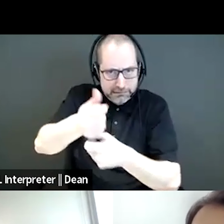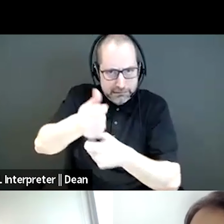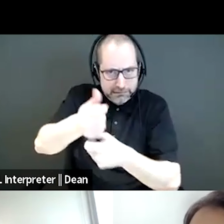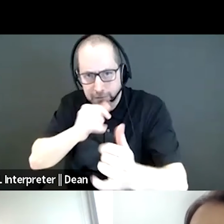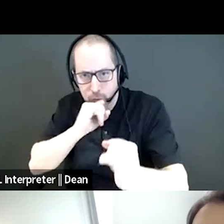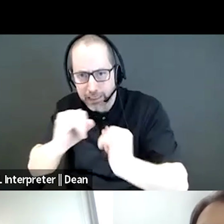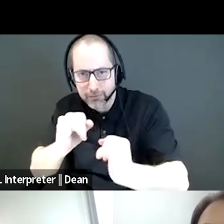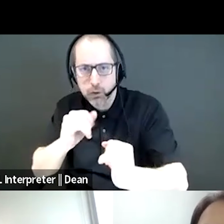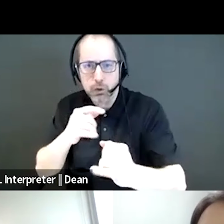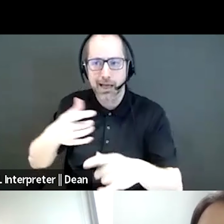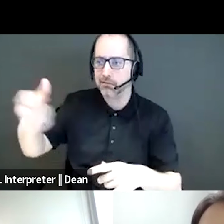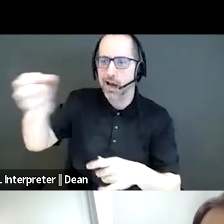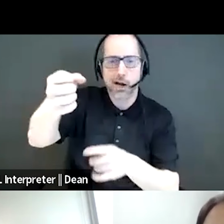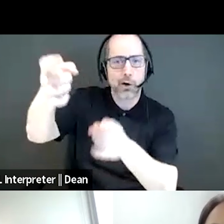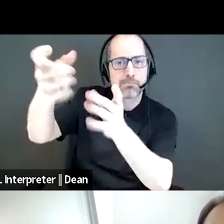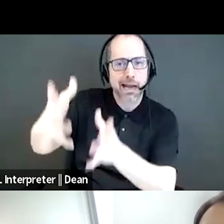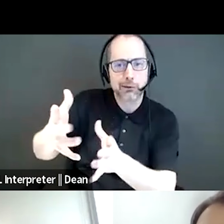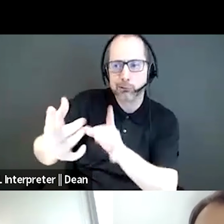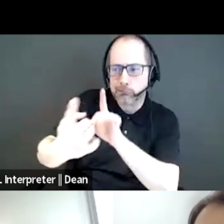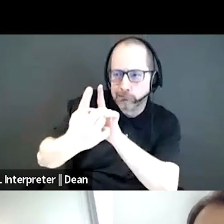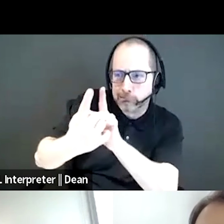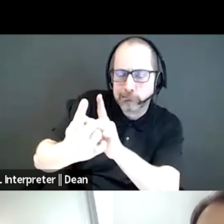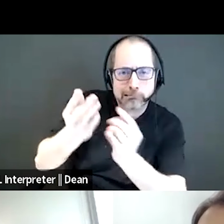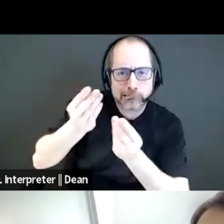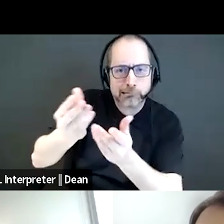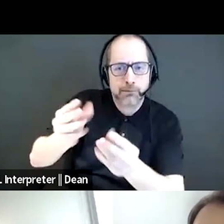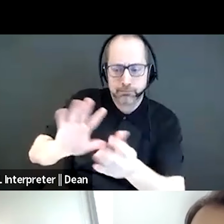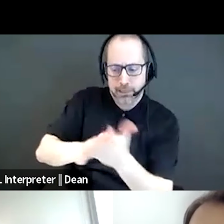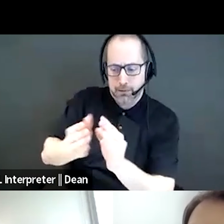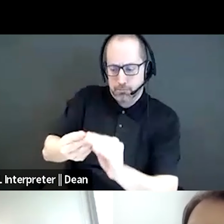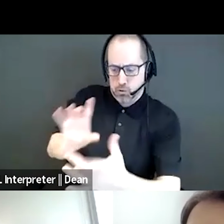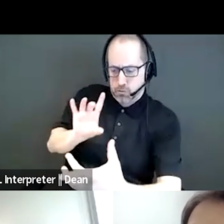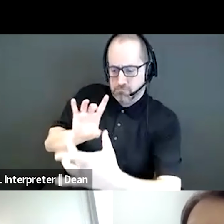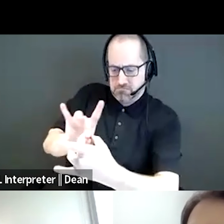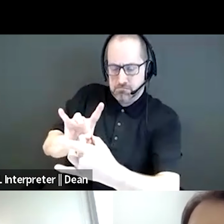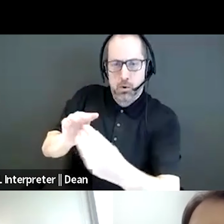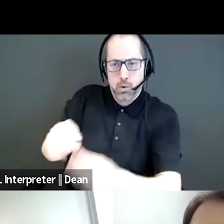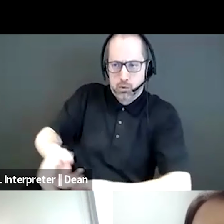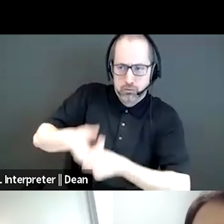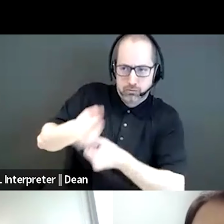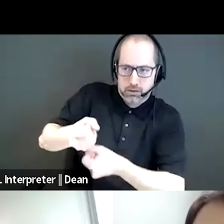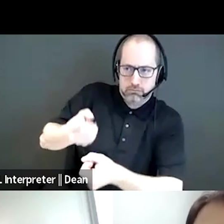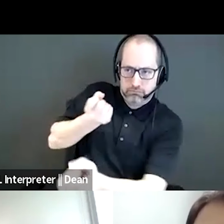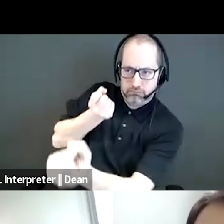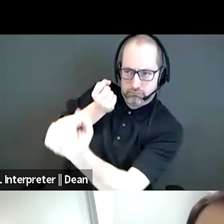hiring manager. And I think that brings the content for this